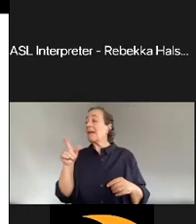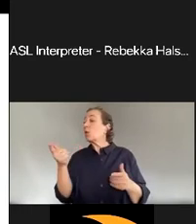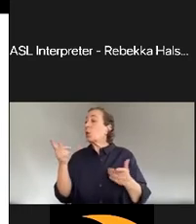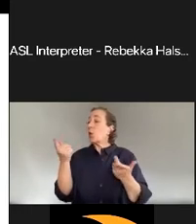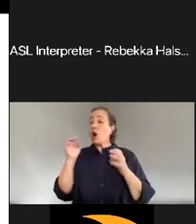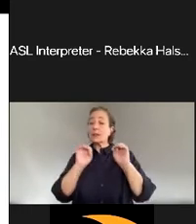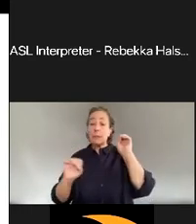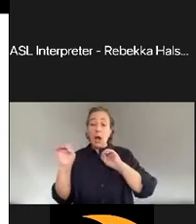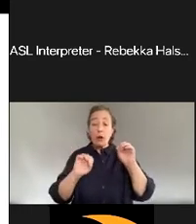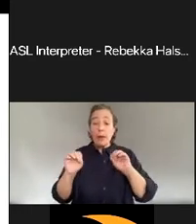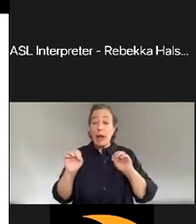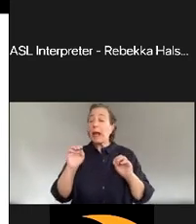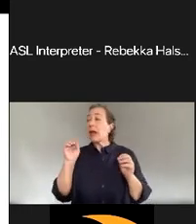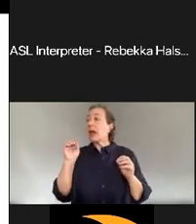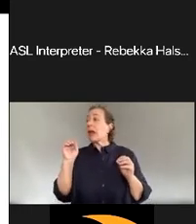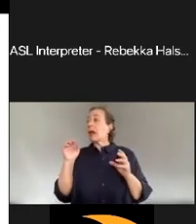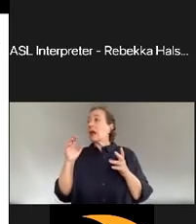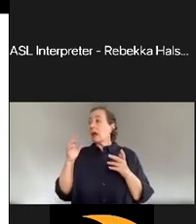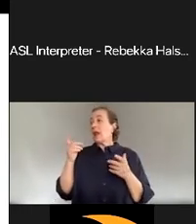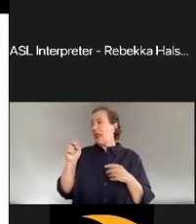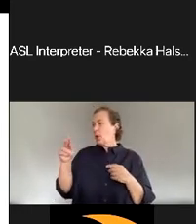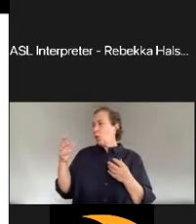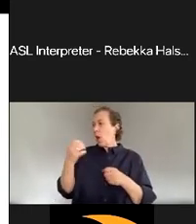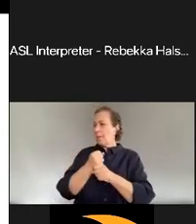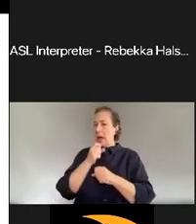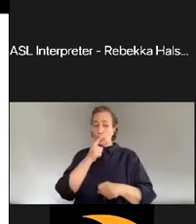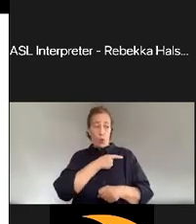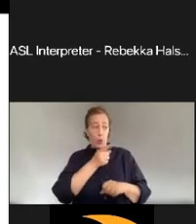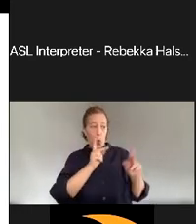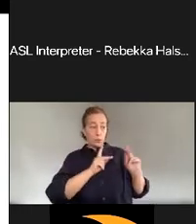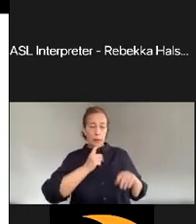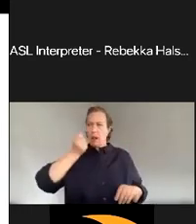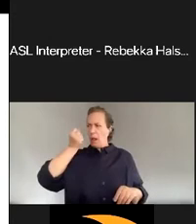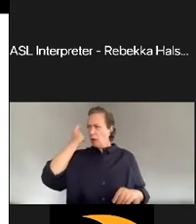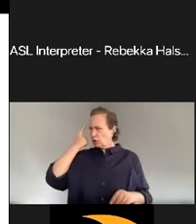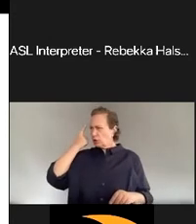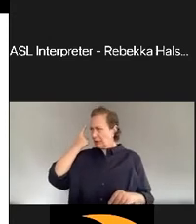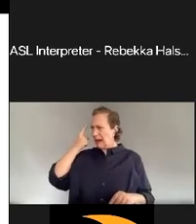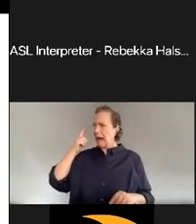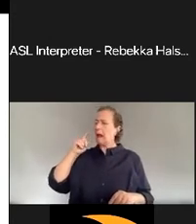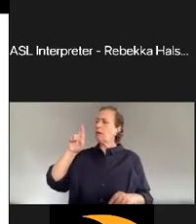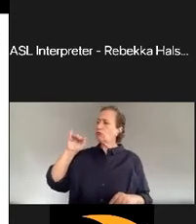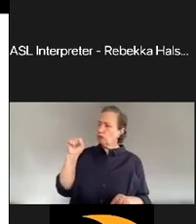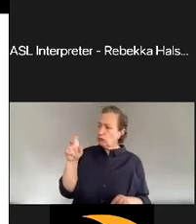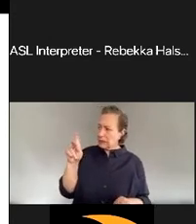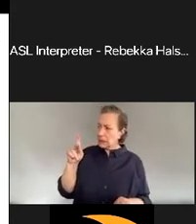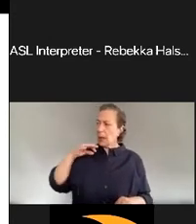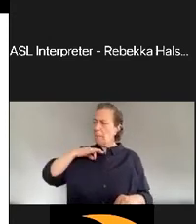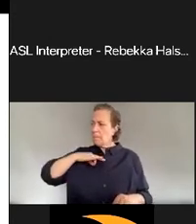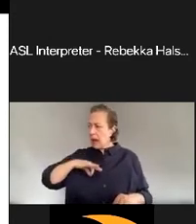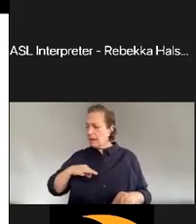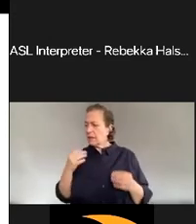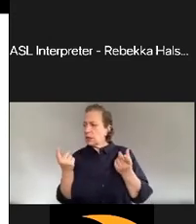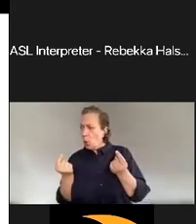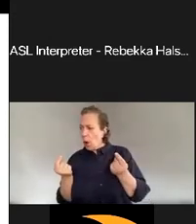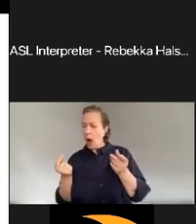or operation, you really want to make sure that the individual understands what the risks and benefits are to any certain